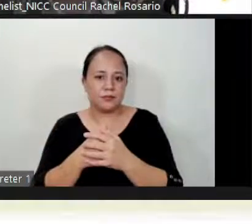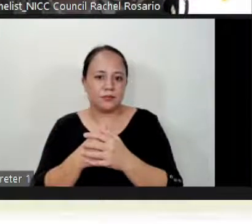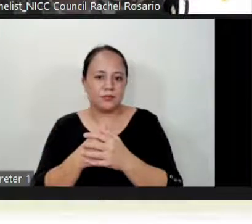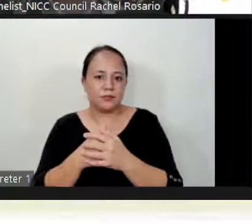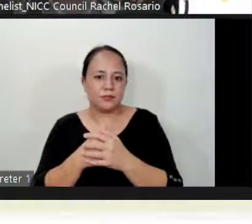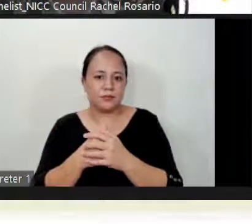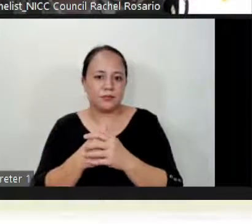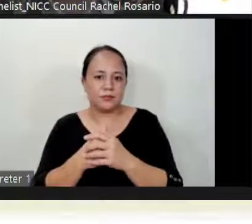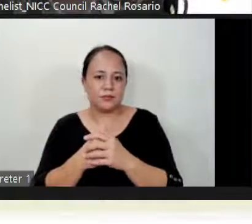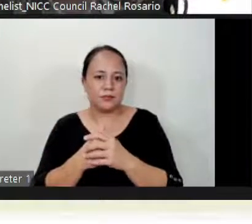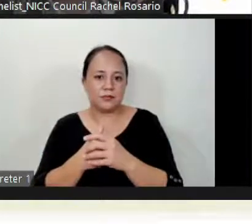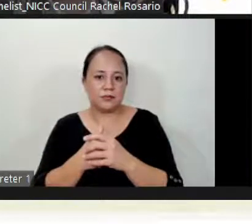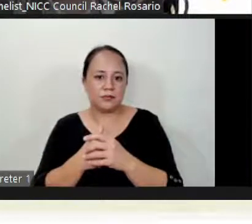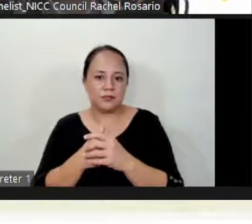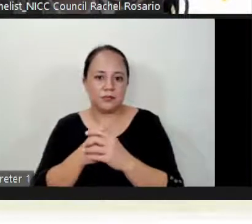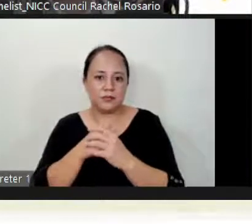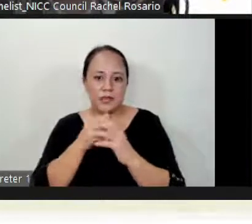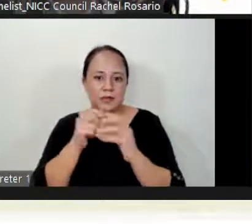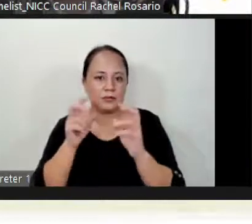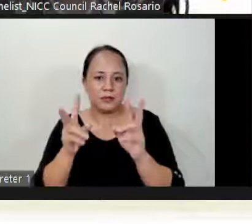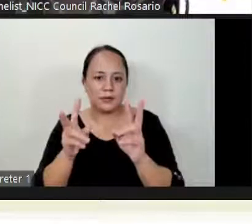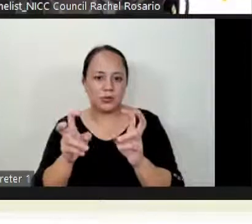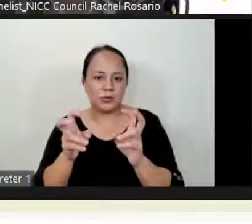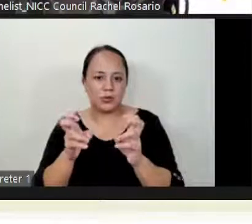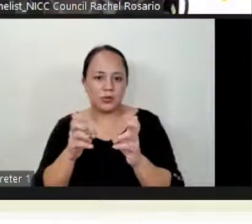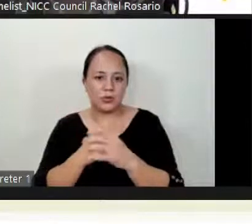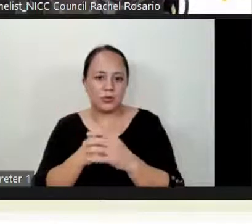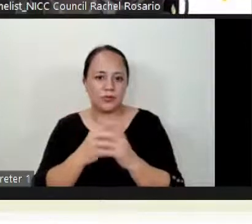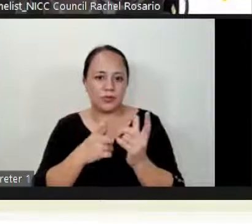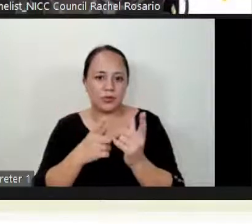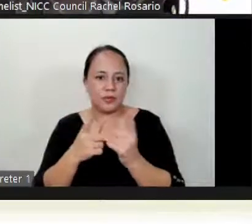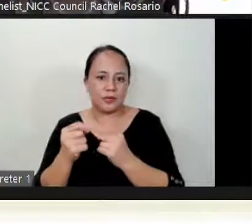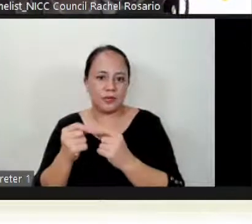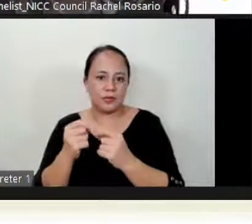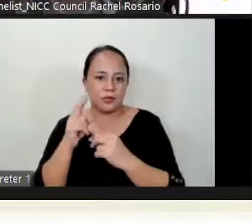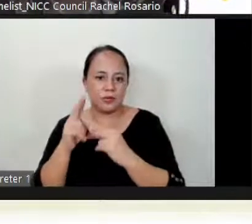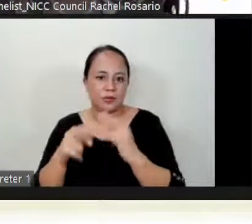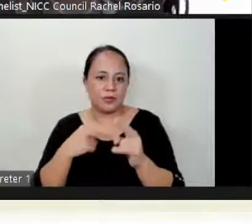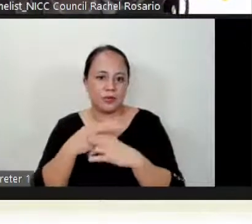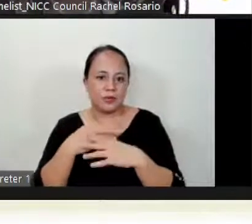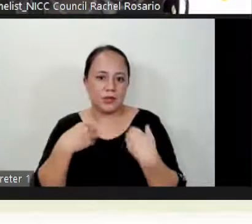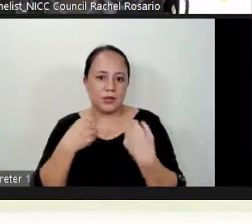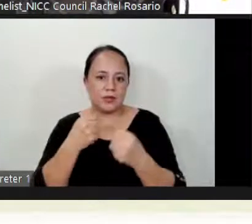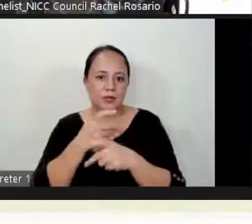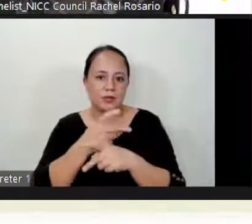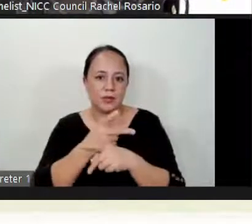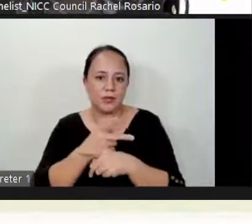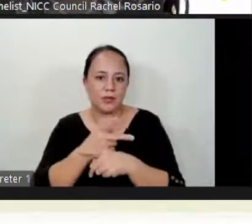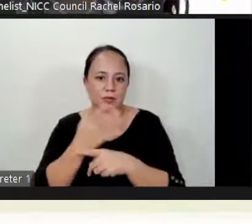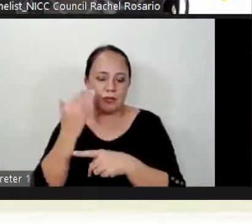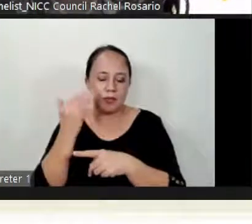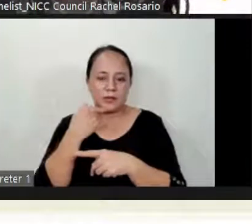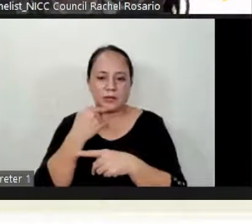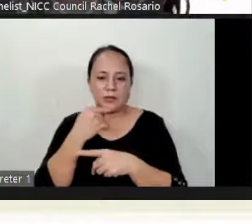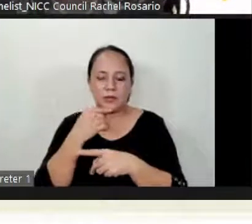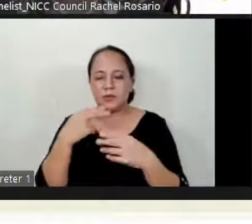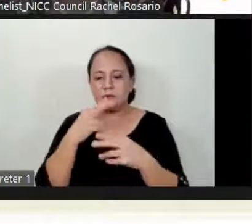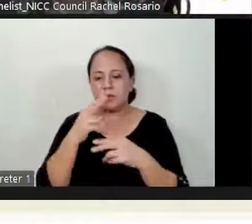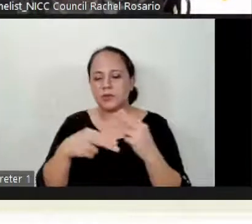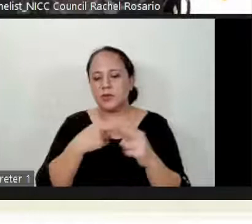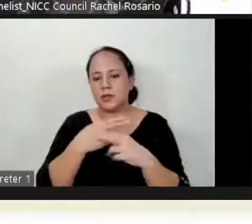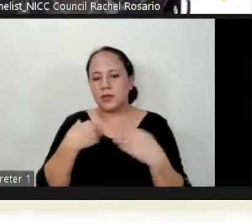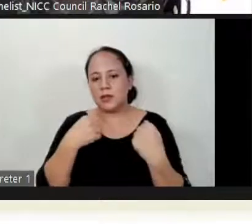longer an issue when we fully implement universal health care, because sabi ng universal health care, everyone